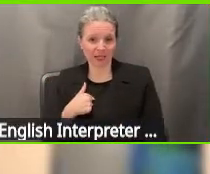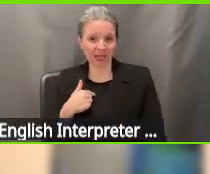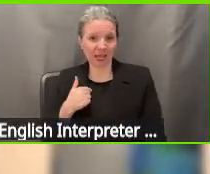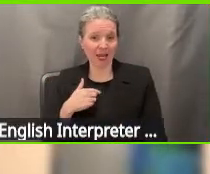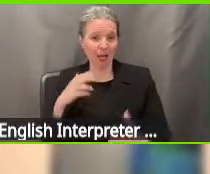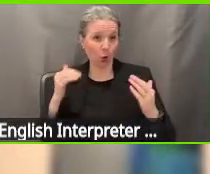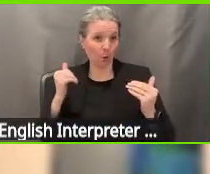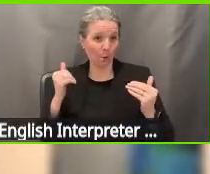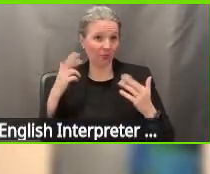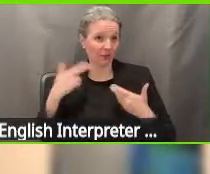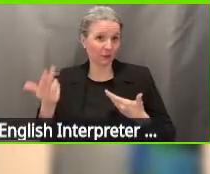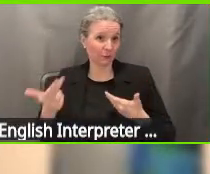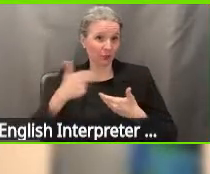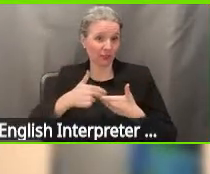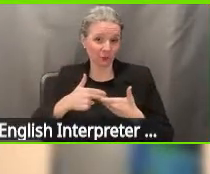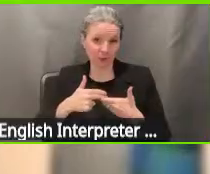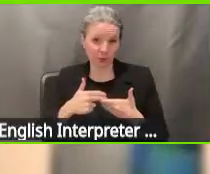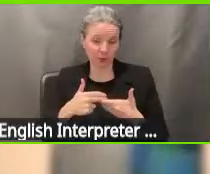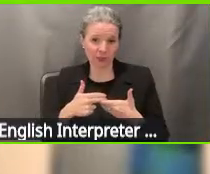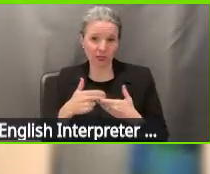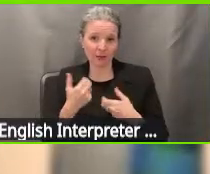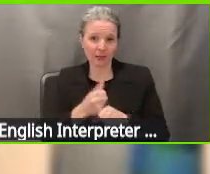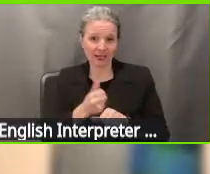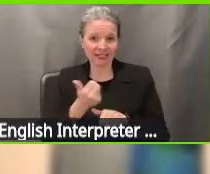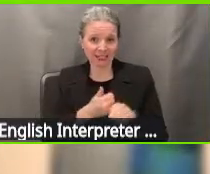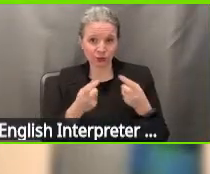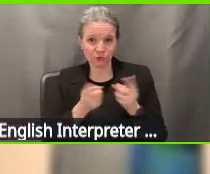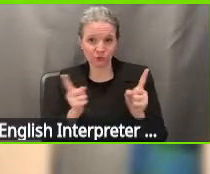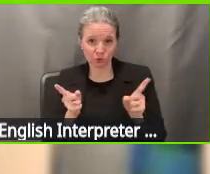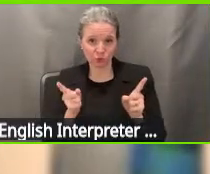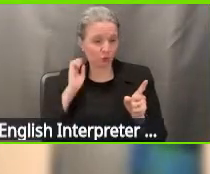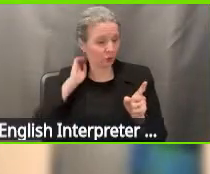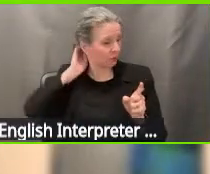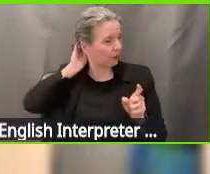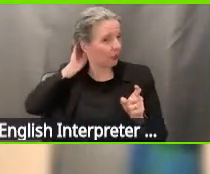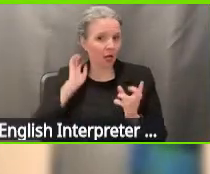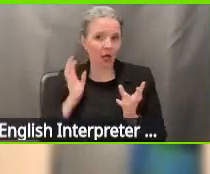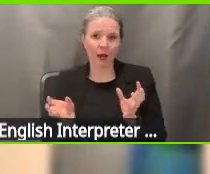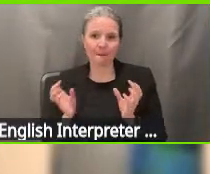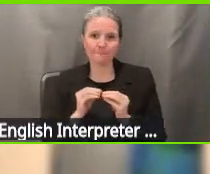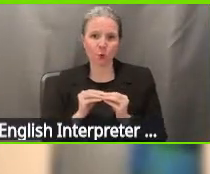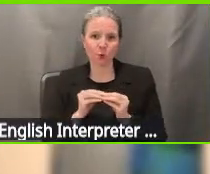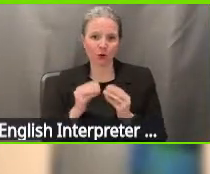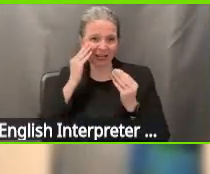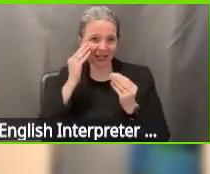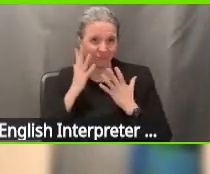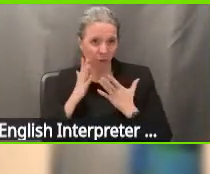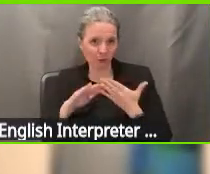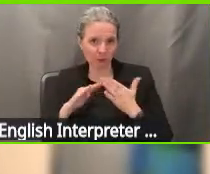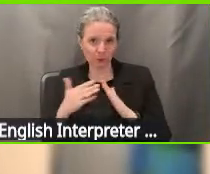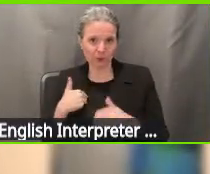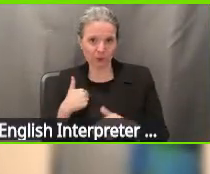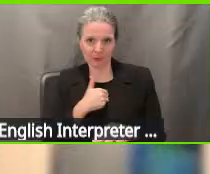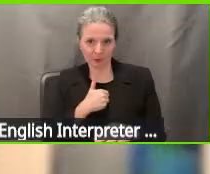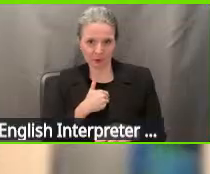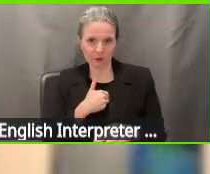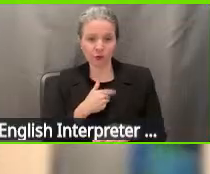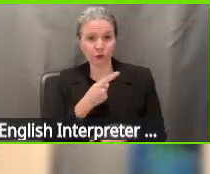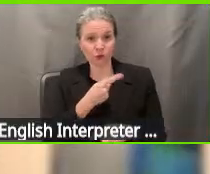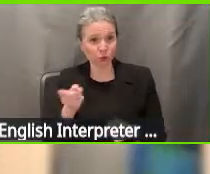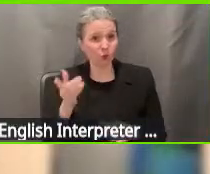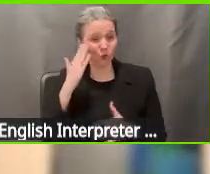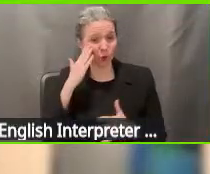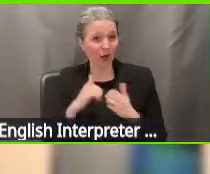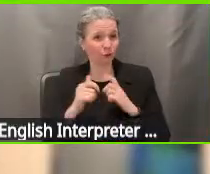this participation has made each and every one of you a more informed community member. So you know how